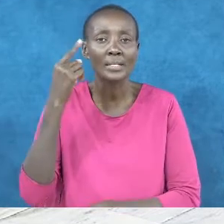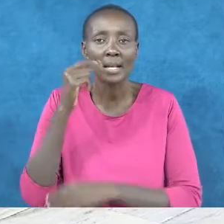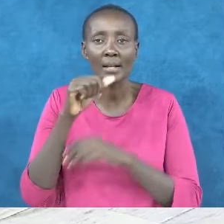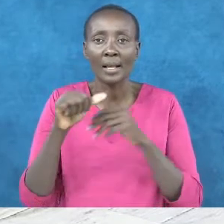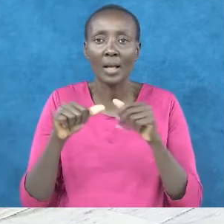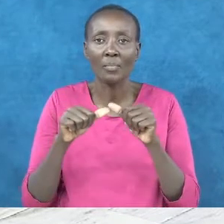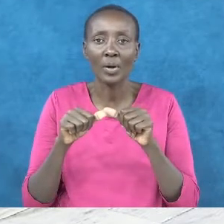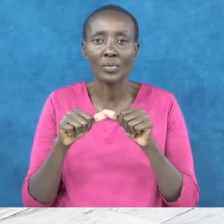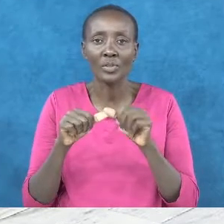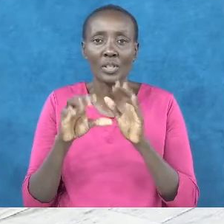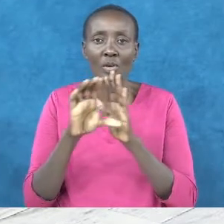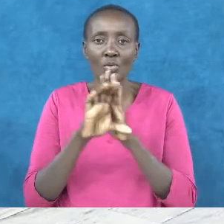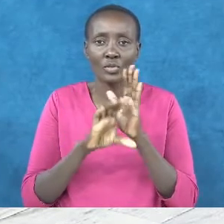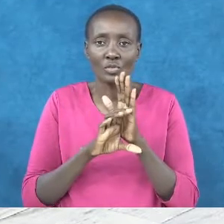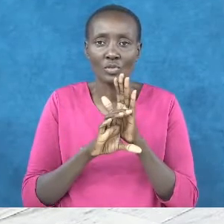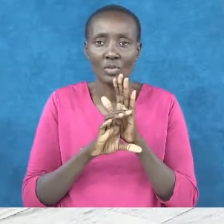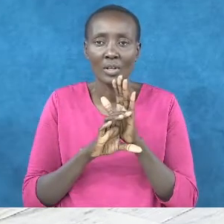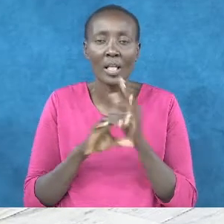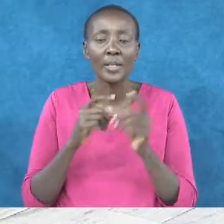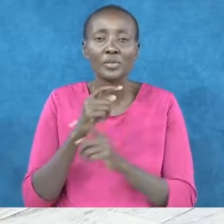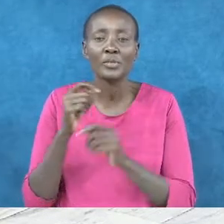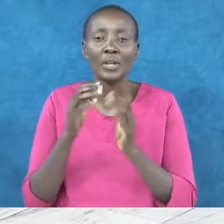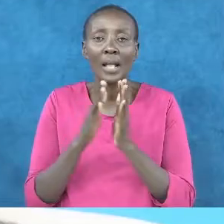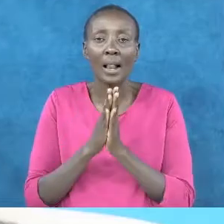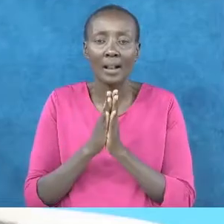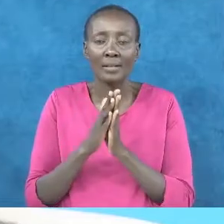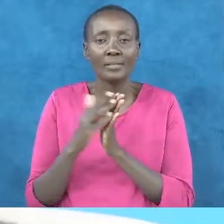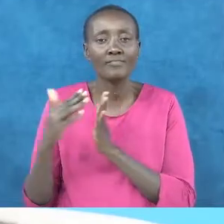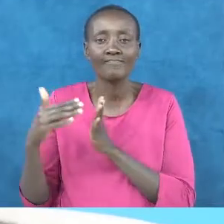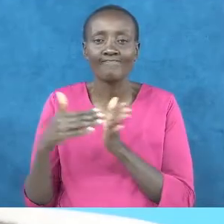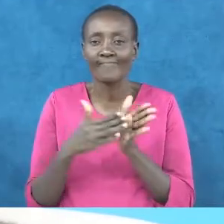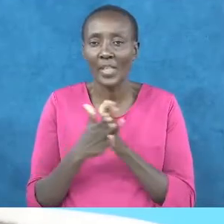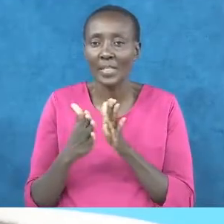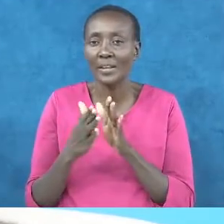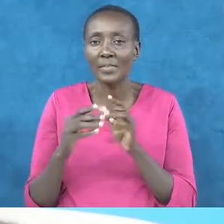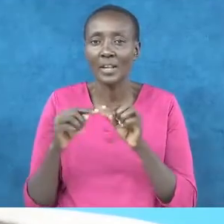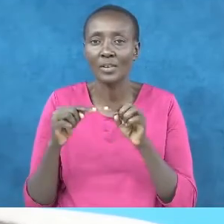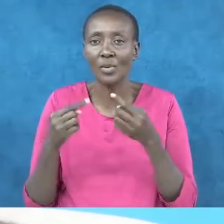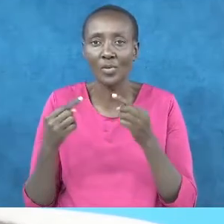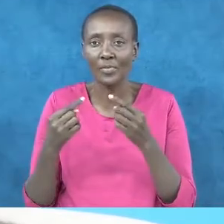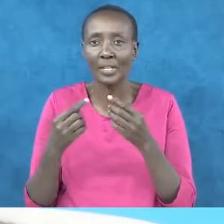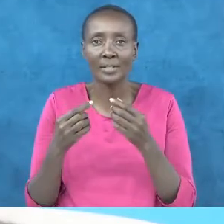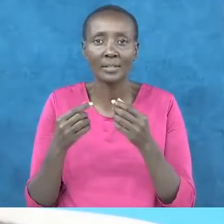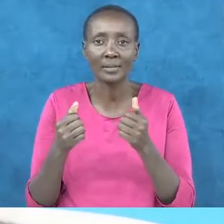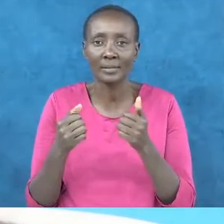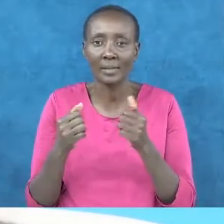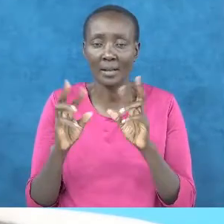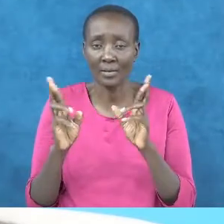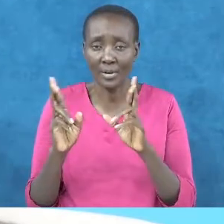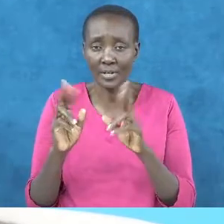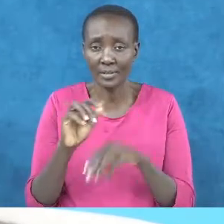about the Constitution, of course, specifically the alternative dispute resolutions. Do we have that, Director?